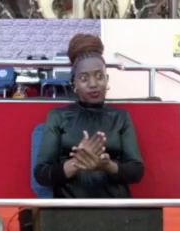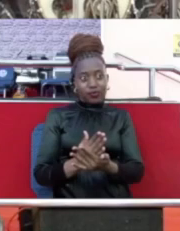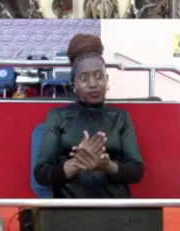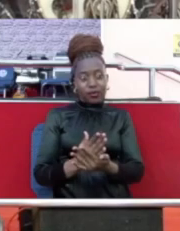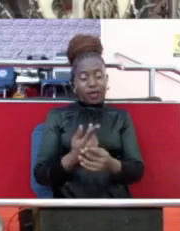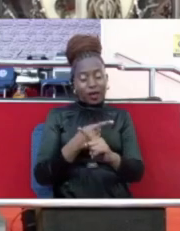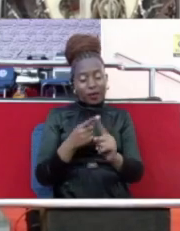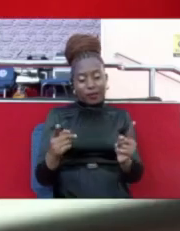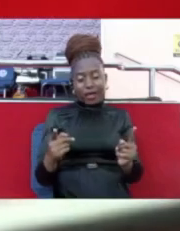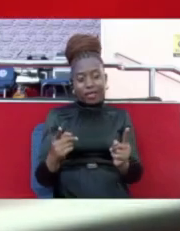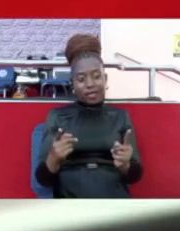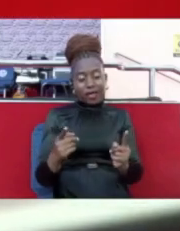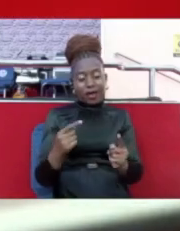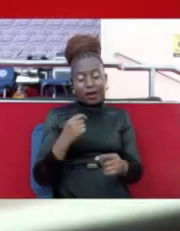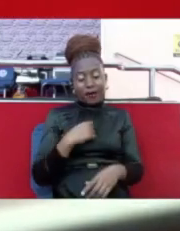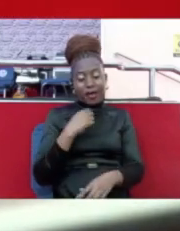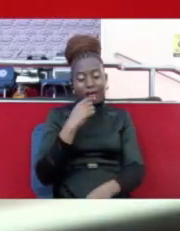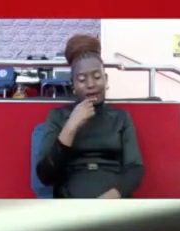time,